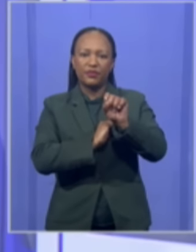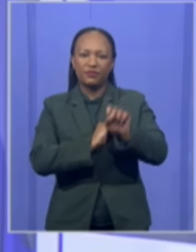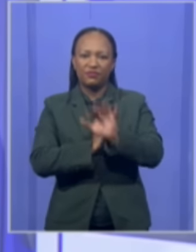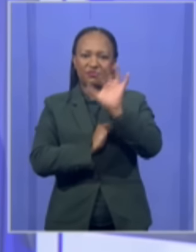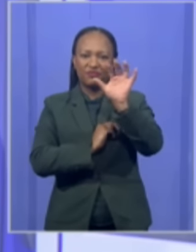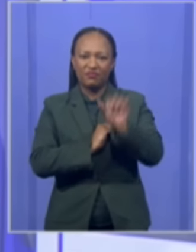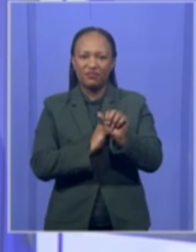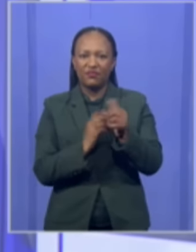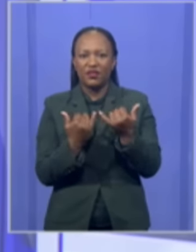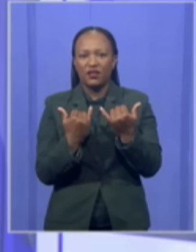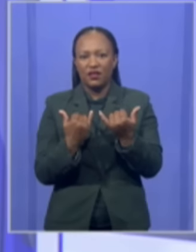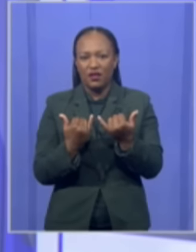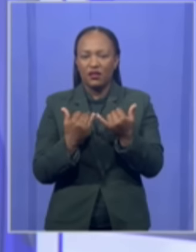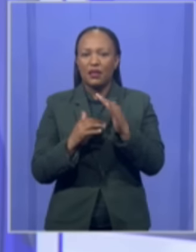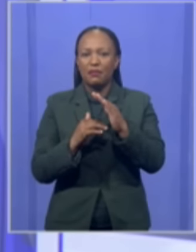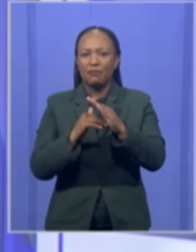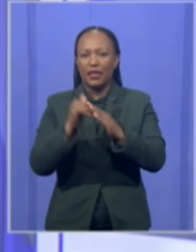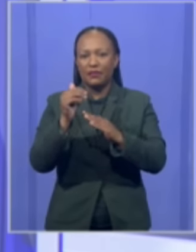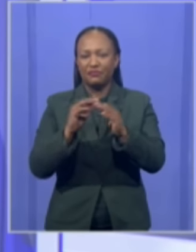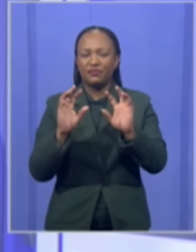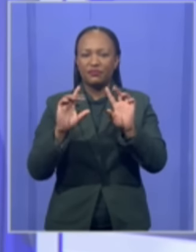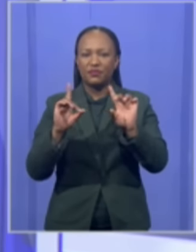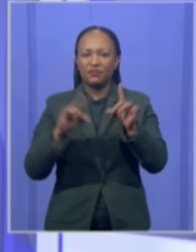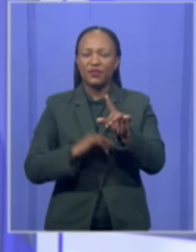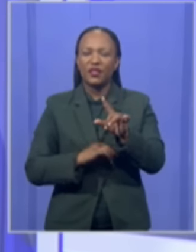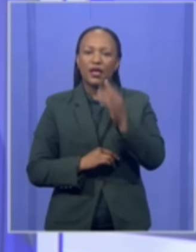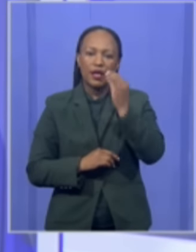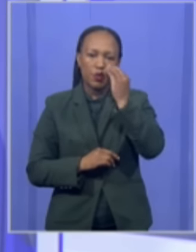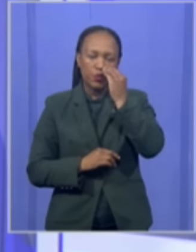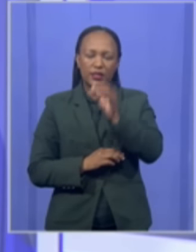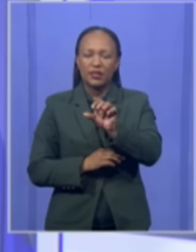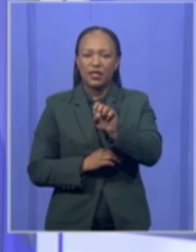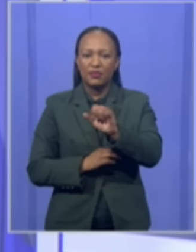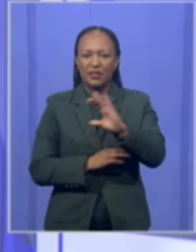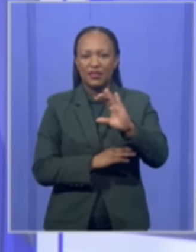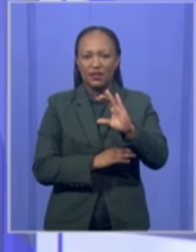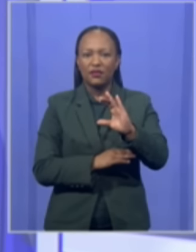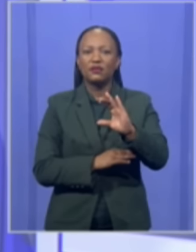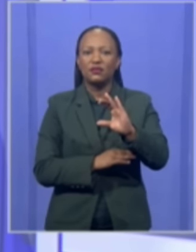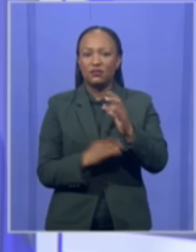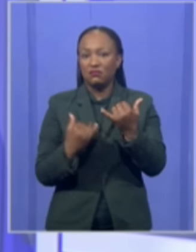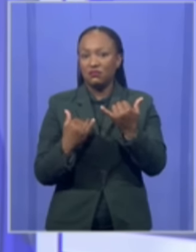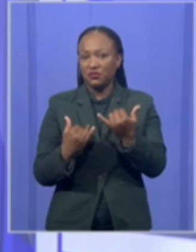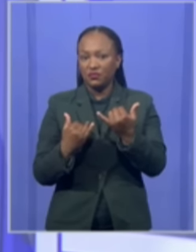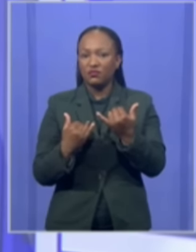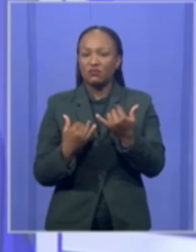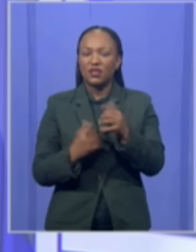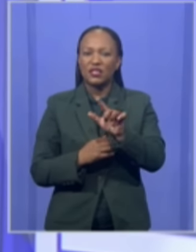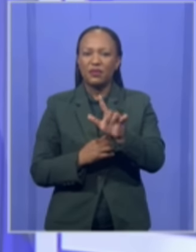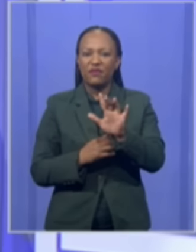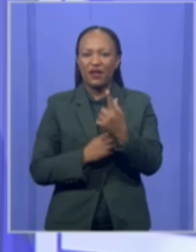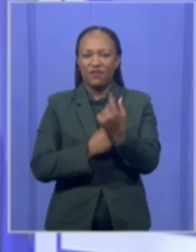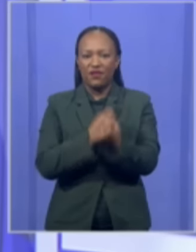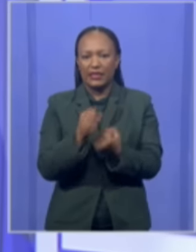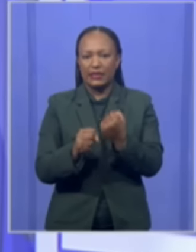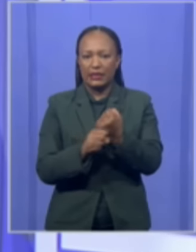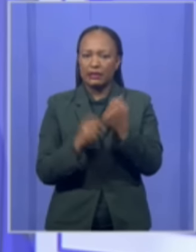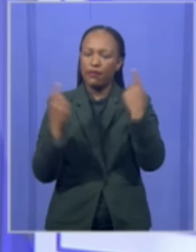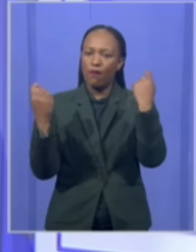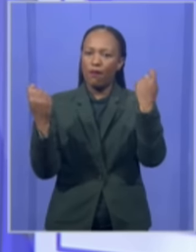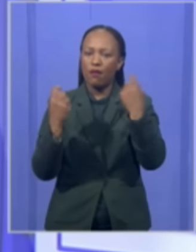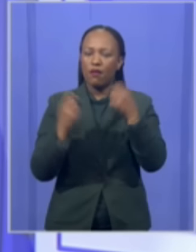tše dikanegelo tšeo di bopilego lefapha la ditaba ka go lekgotlakgašo la Afrika Borwa SABC. Ge re swaya mengwaga ye 75 ya SABC